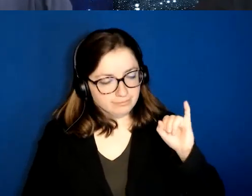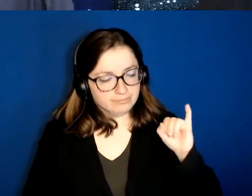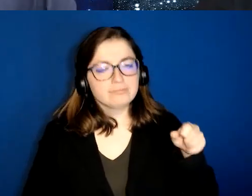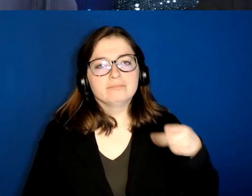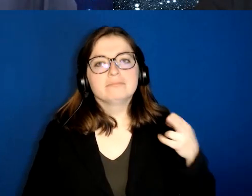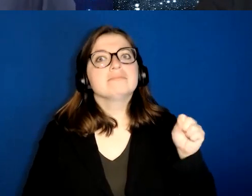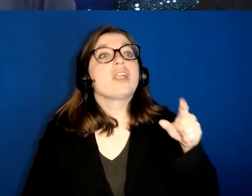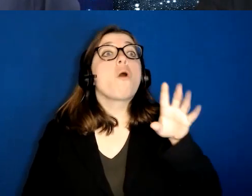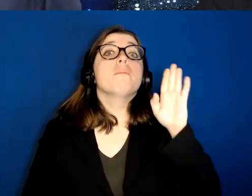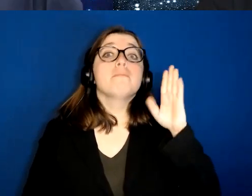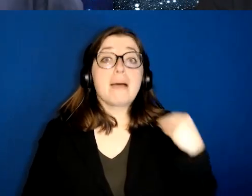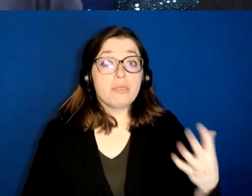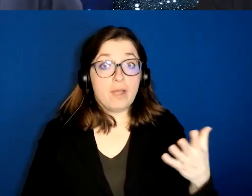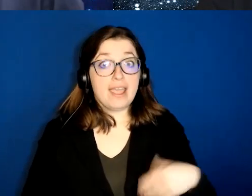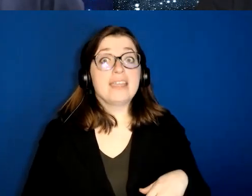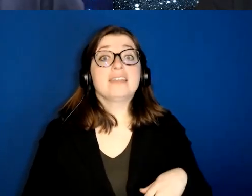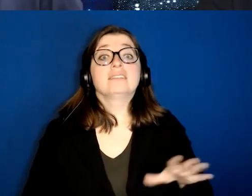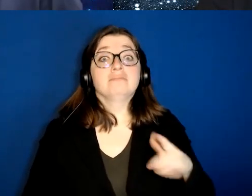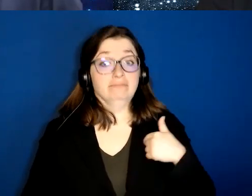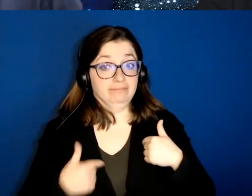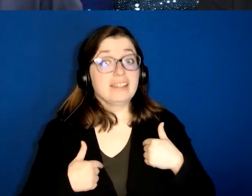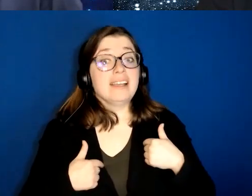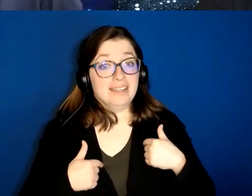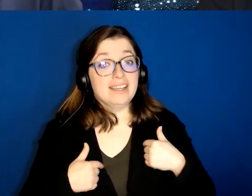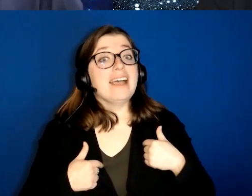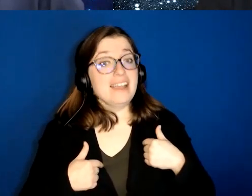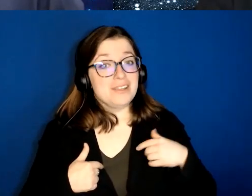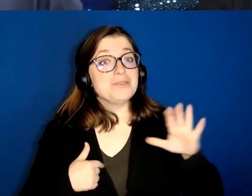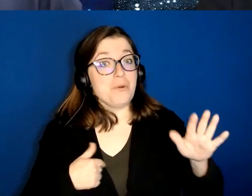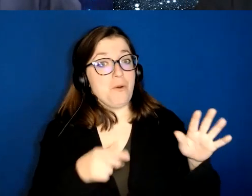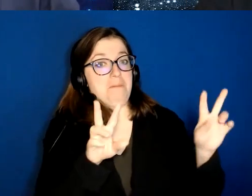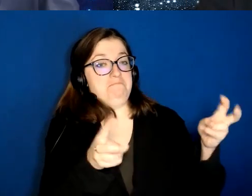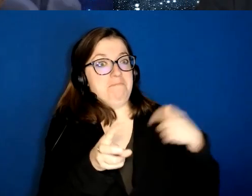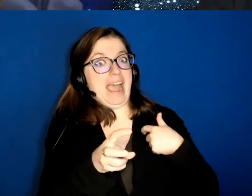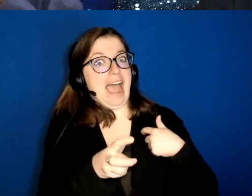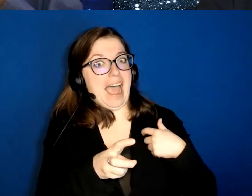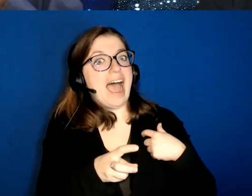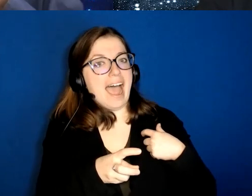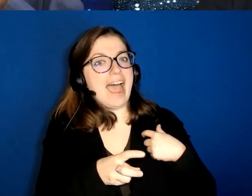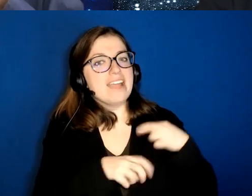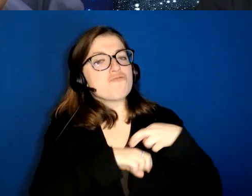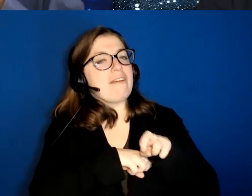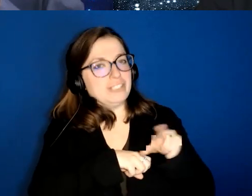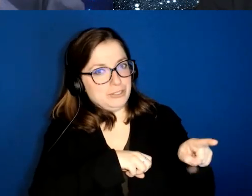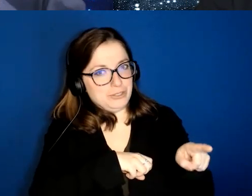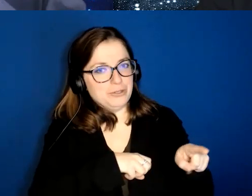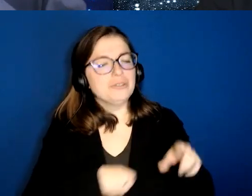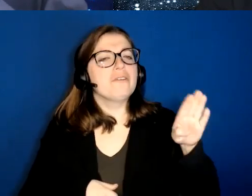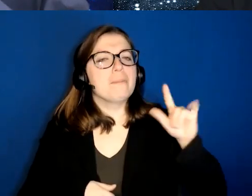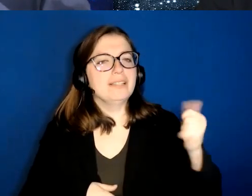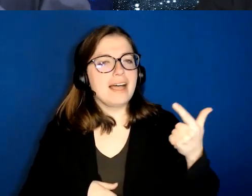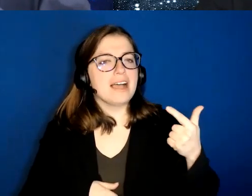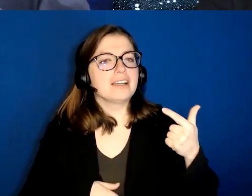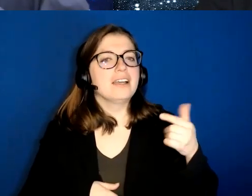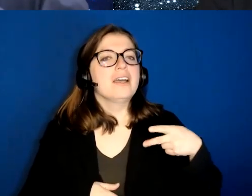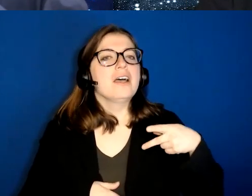did want to tell you that I do reference you in my pen test class. There's a blog post you have about Windows 8.1 pass the